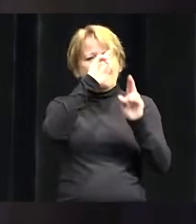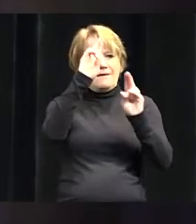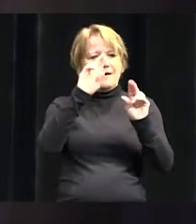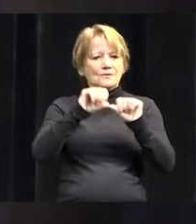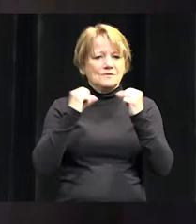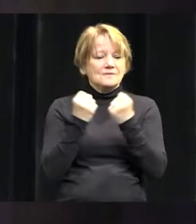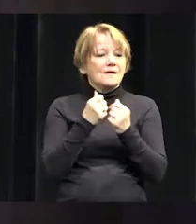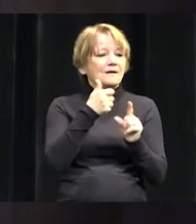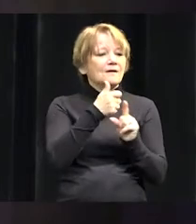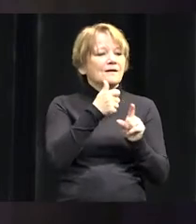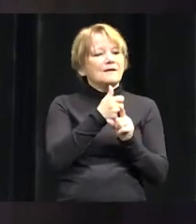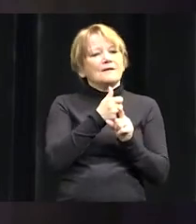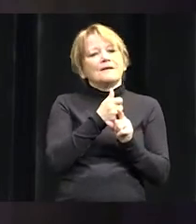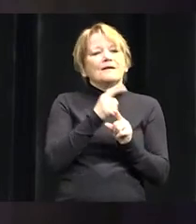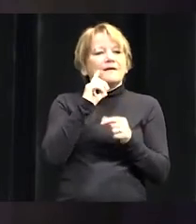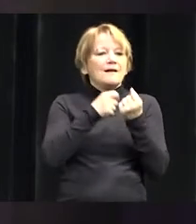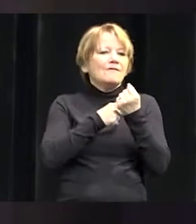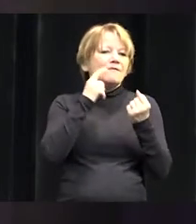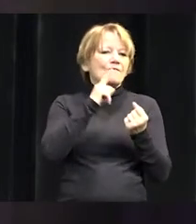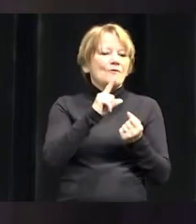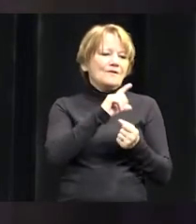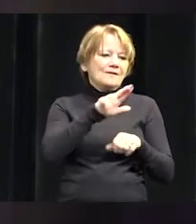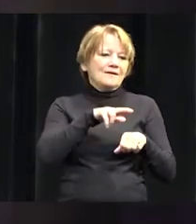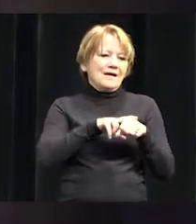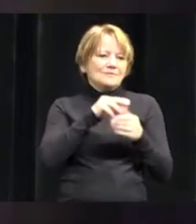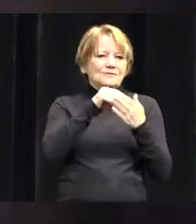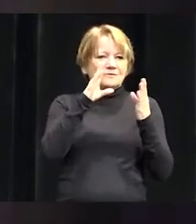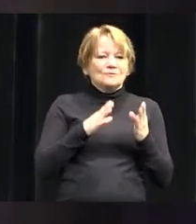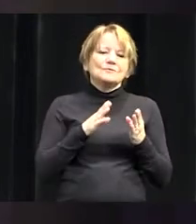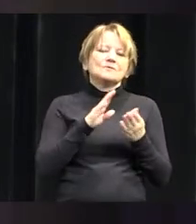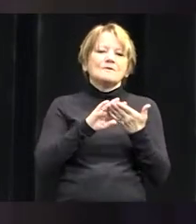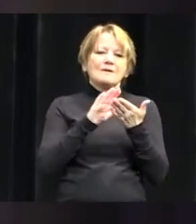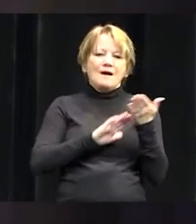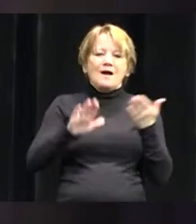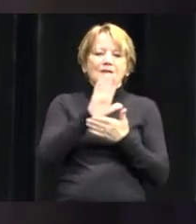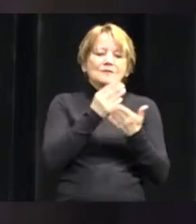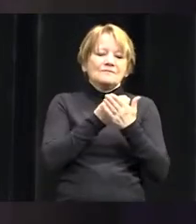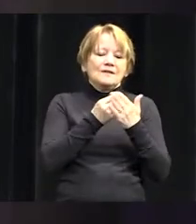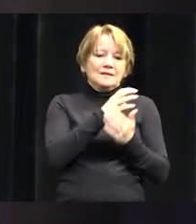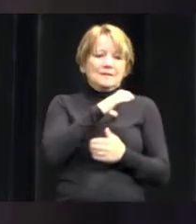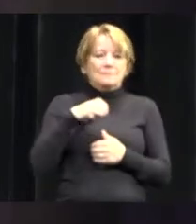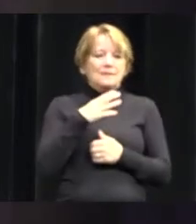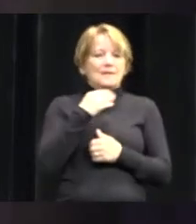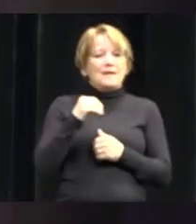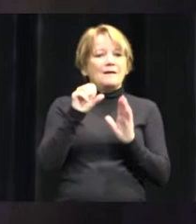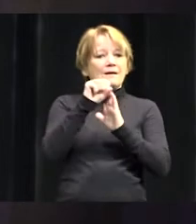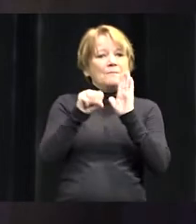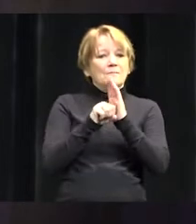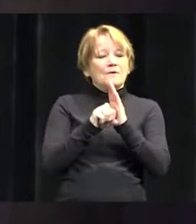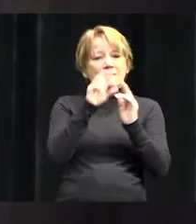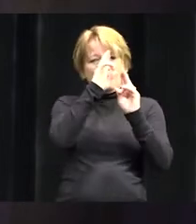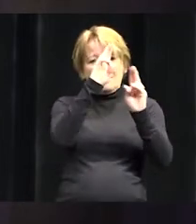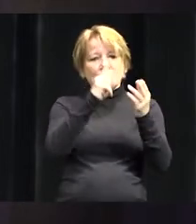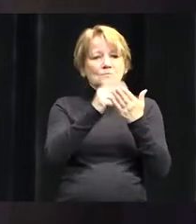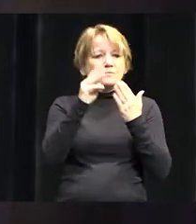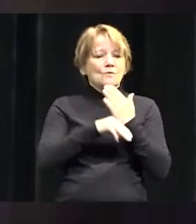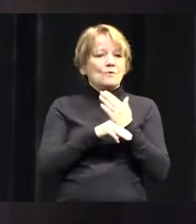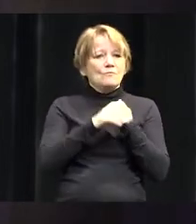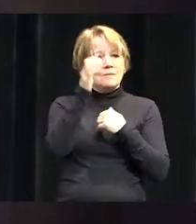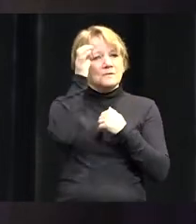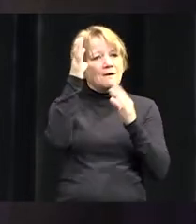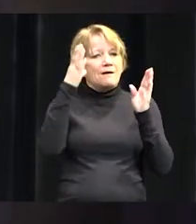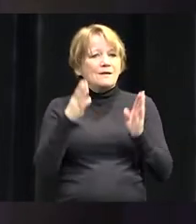advocate on the national community college funding committee and as a commonwealth honors program scholar